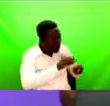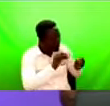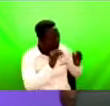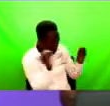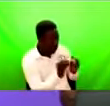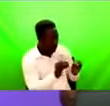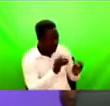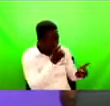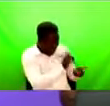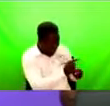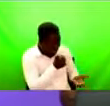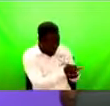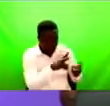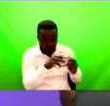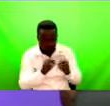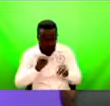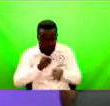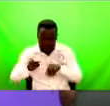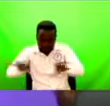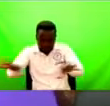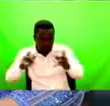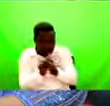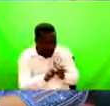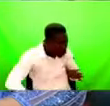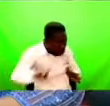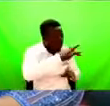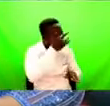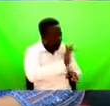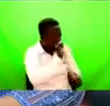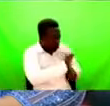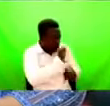us will have something to do in the church.